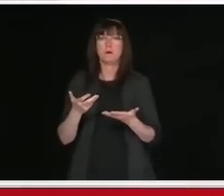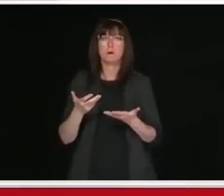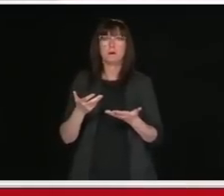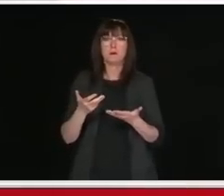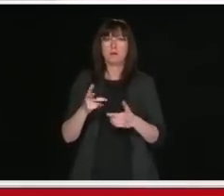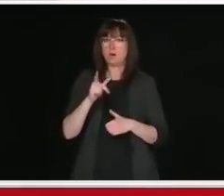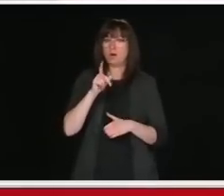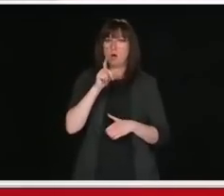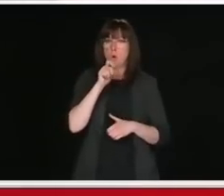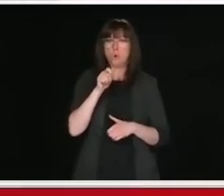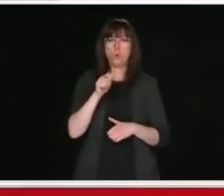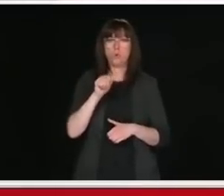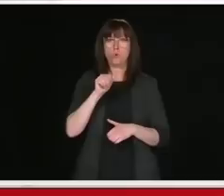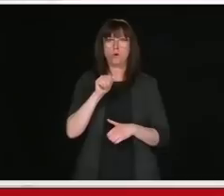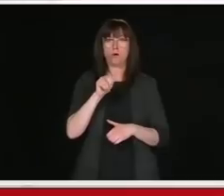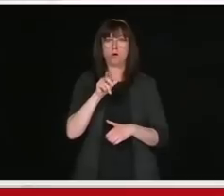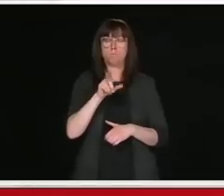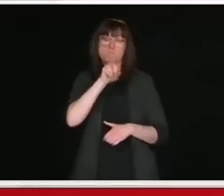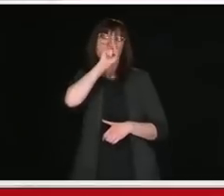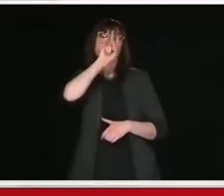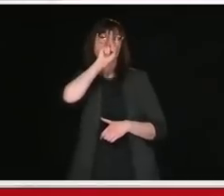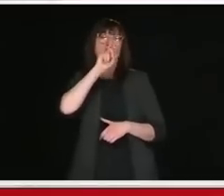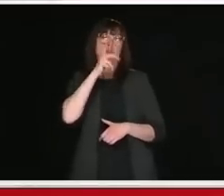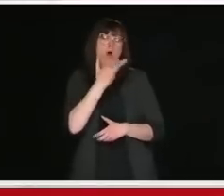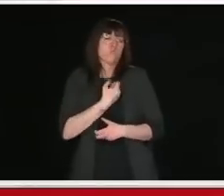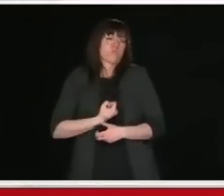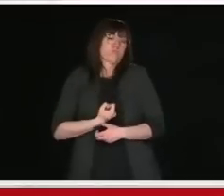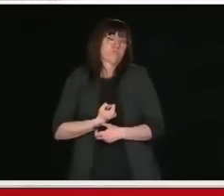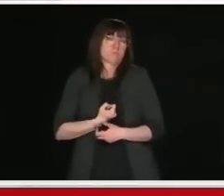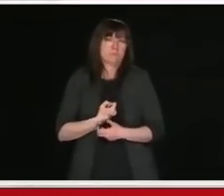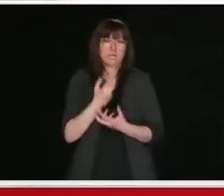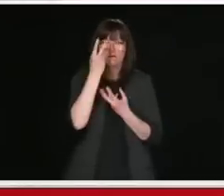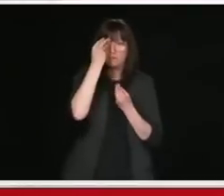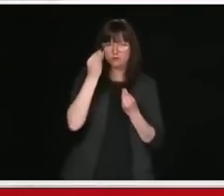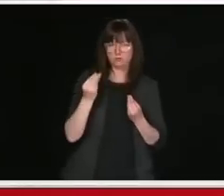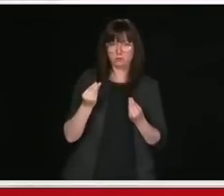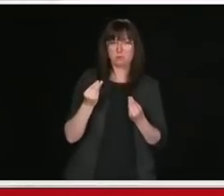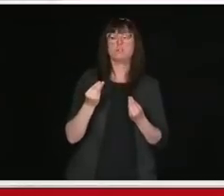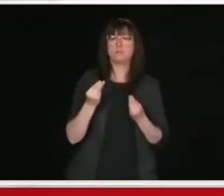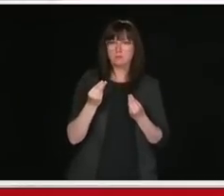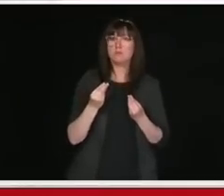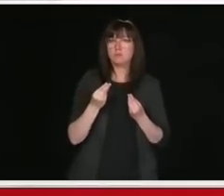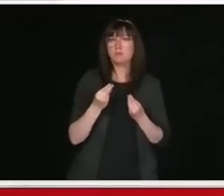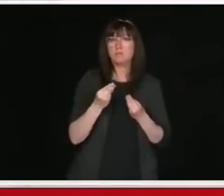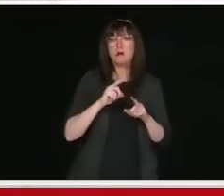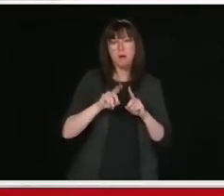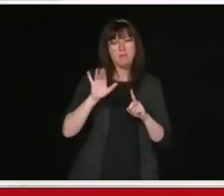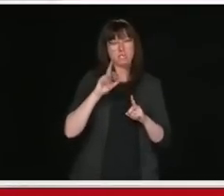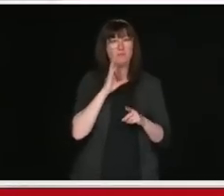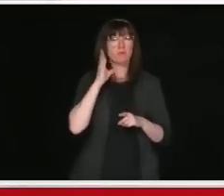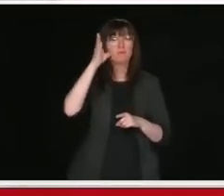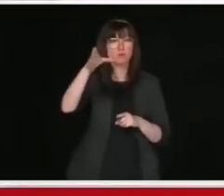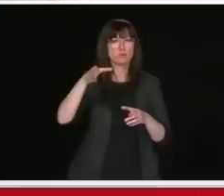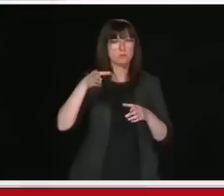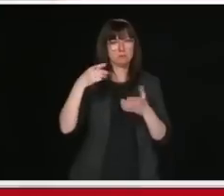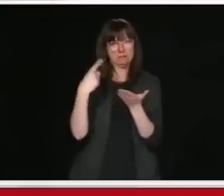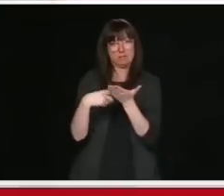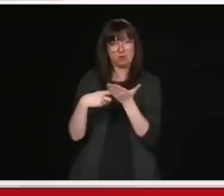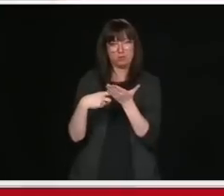community as they should have been. Those are questions, though, for future times. Our focus right now is on getting